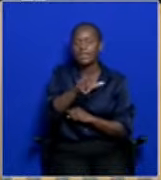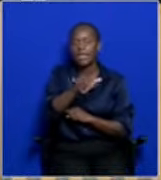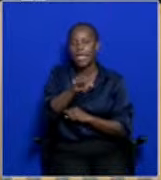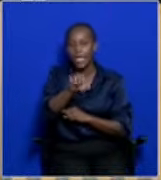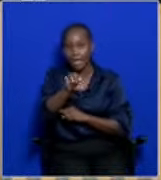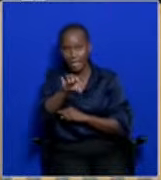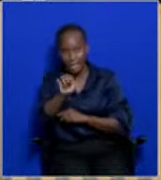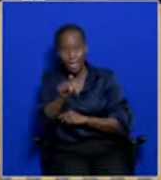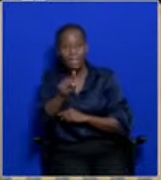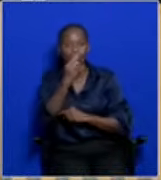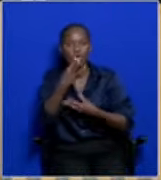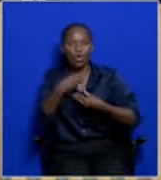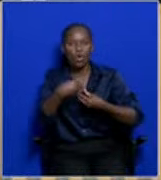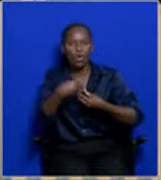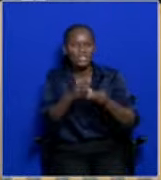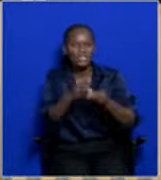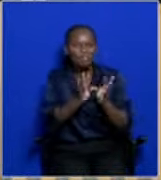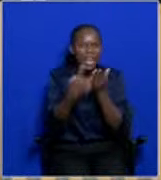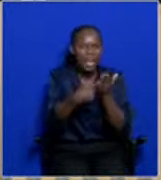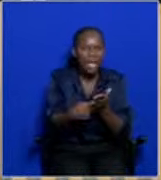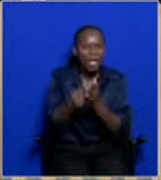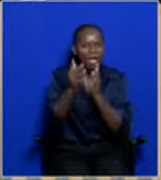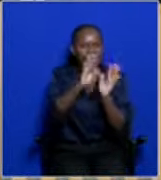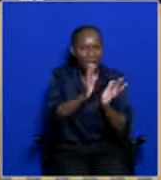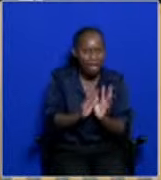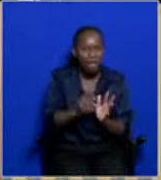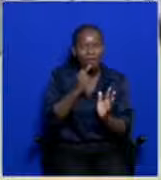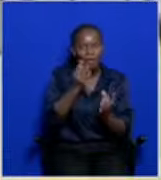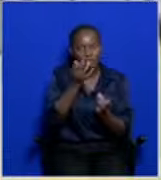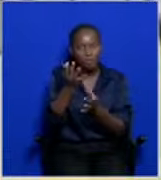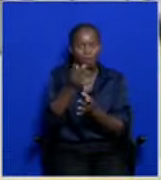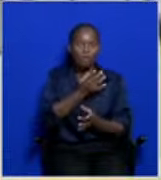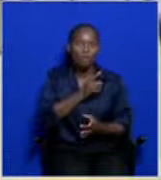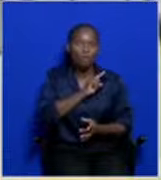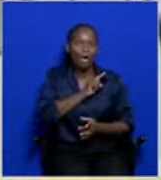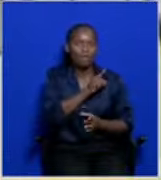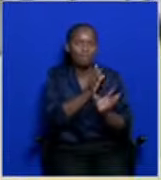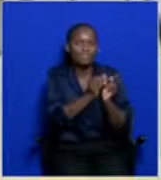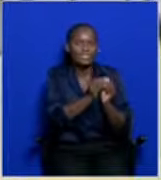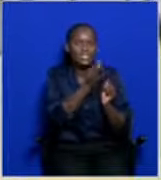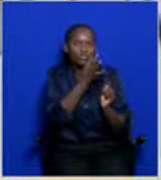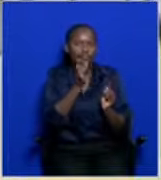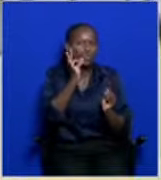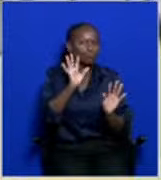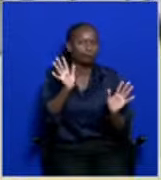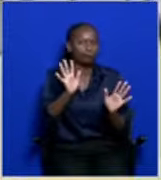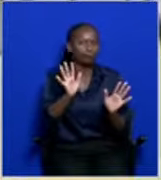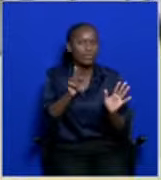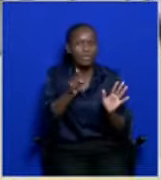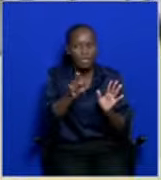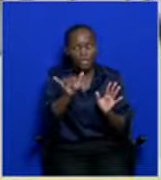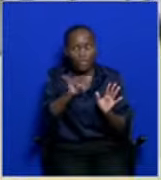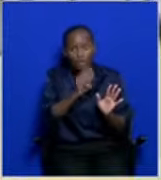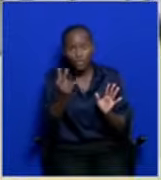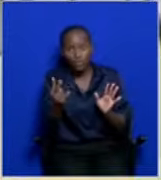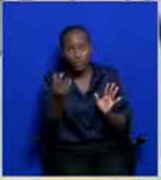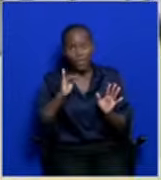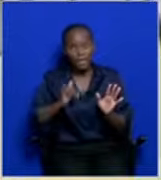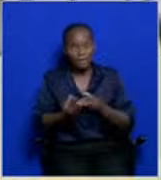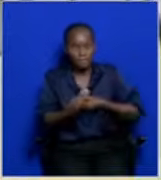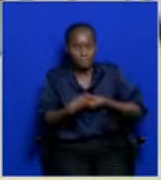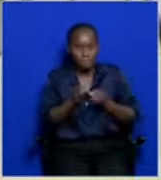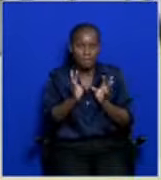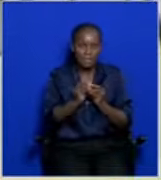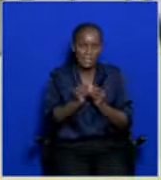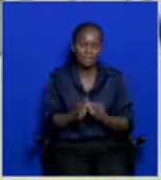meeting, because it was not secret. That is why they were part of the meeting. The other meetings that is